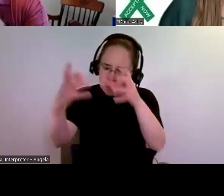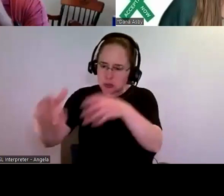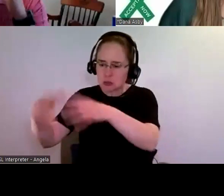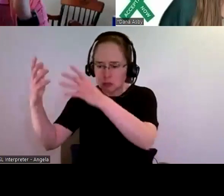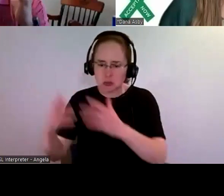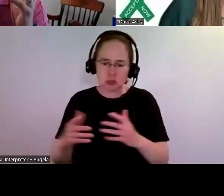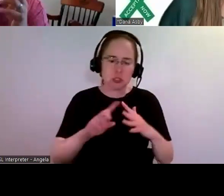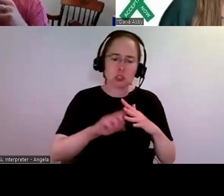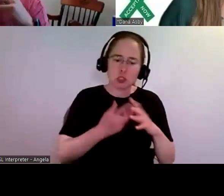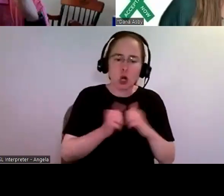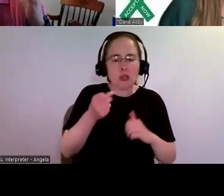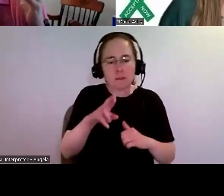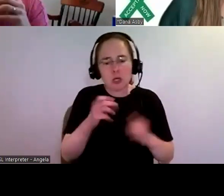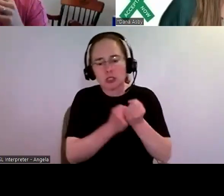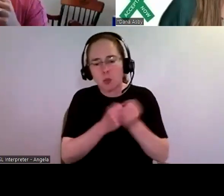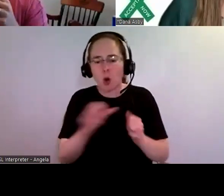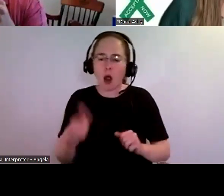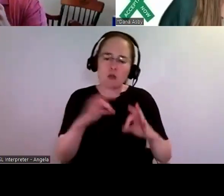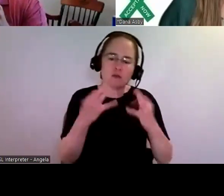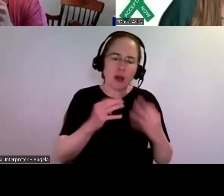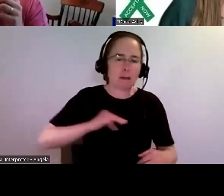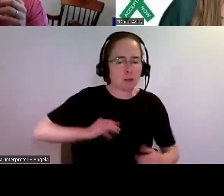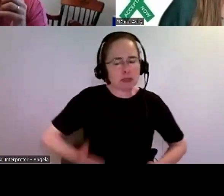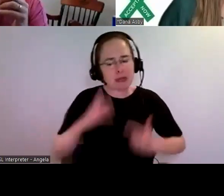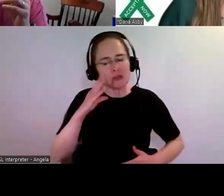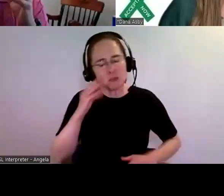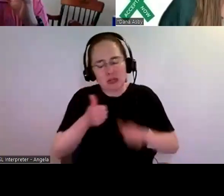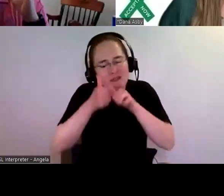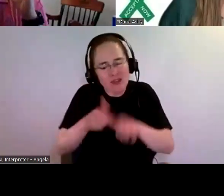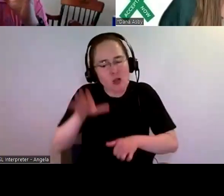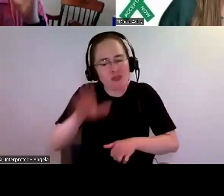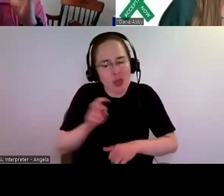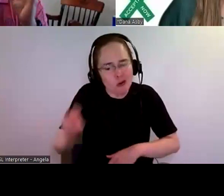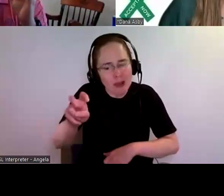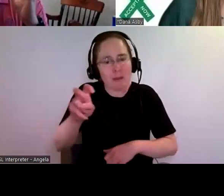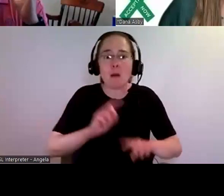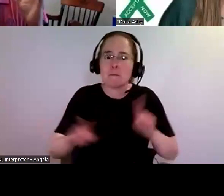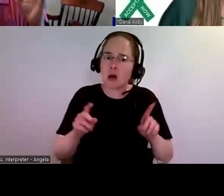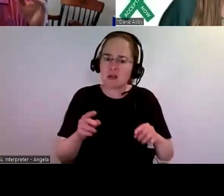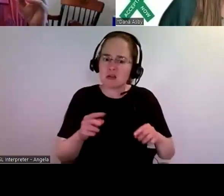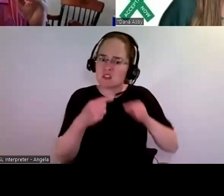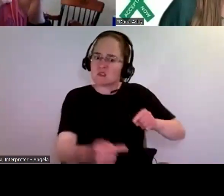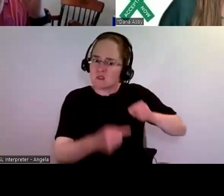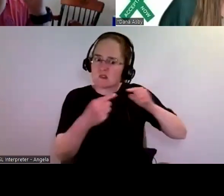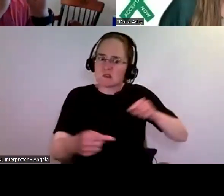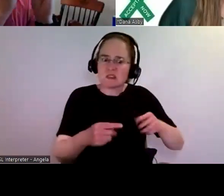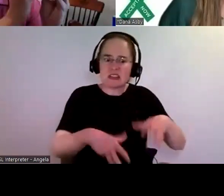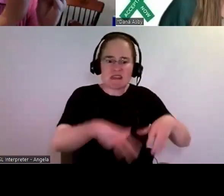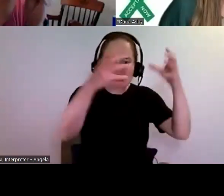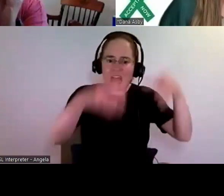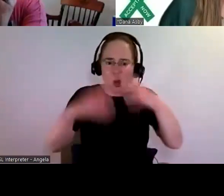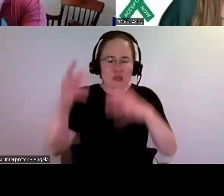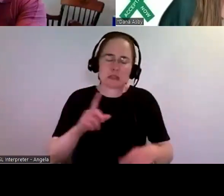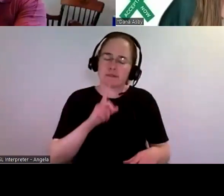peer support with other family members, lived experience, following their roadmap. But fighting the silos is a losing battle. Try to